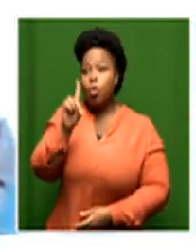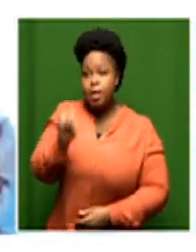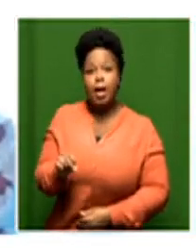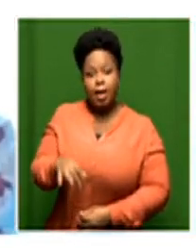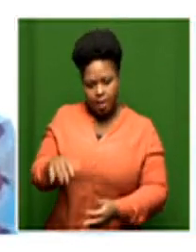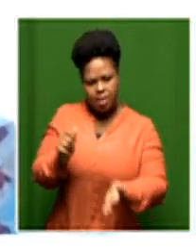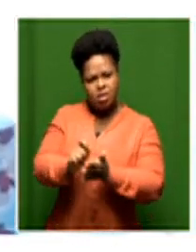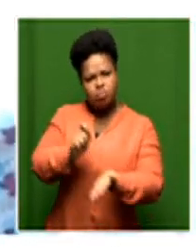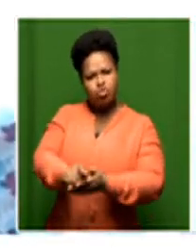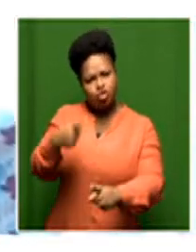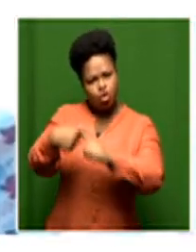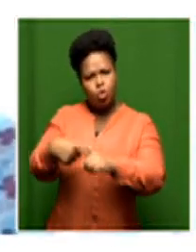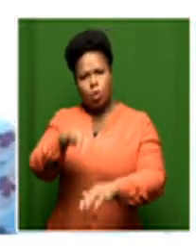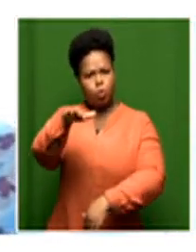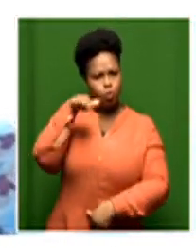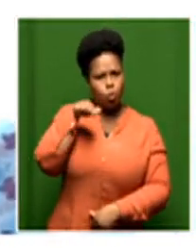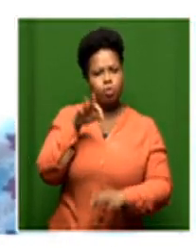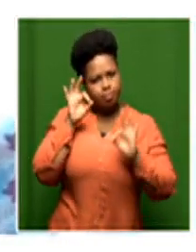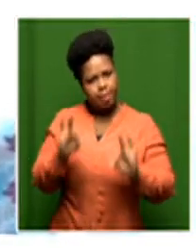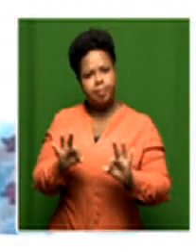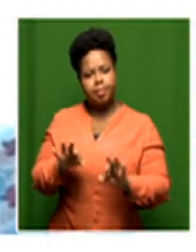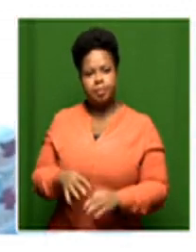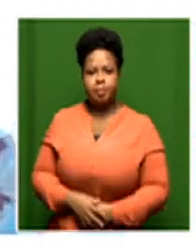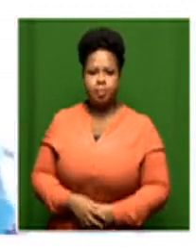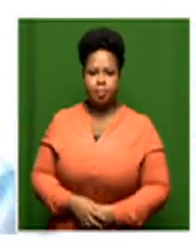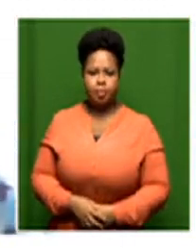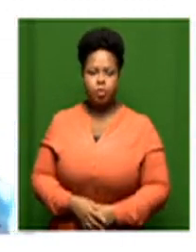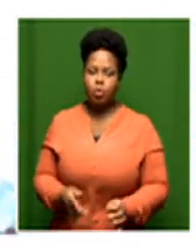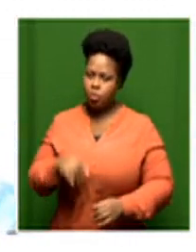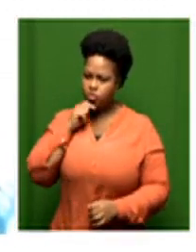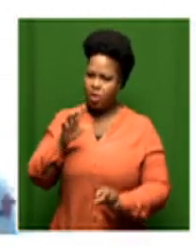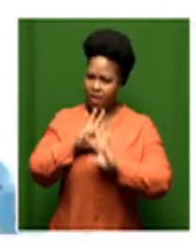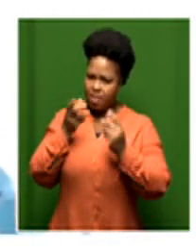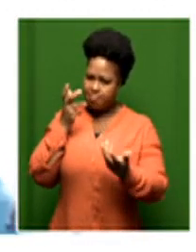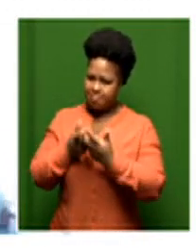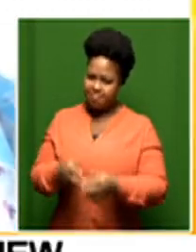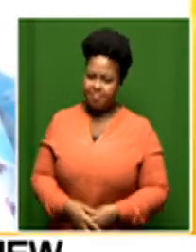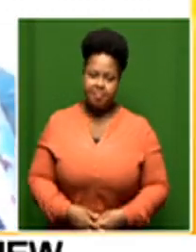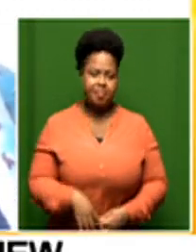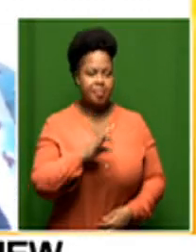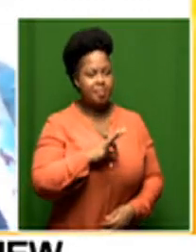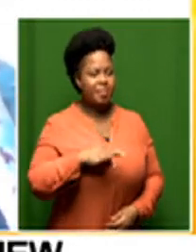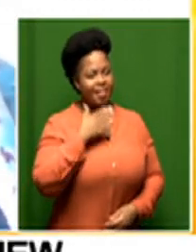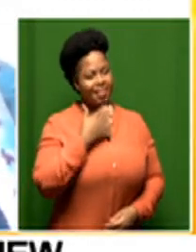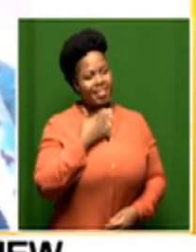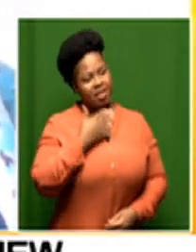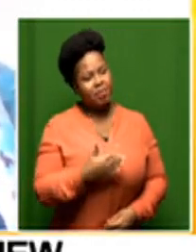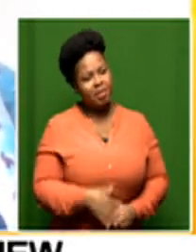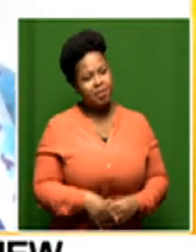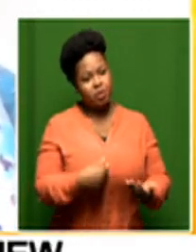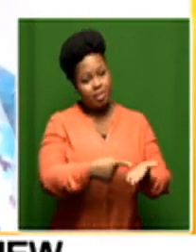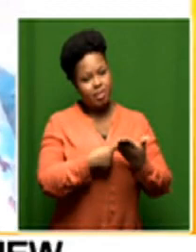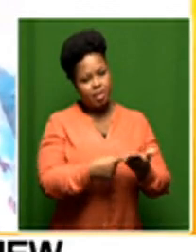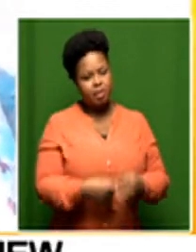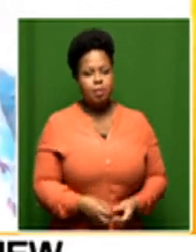it in Xhosa or in Zulu. Therefore, right. Its original meaning must start there. All right. Mayor, thanks for the conversation. There